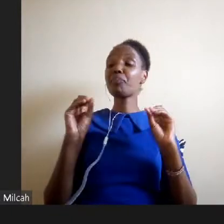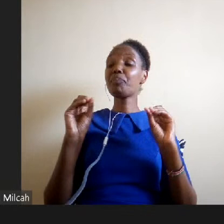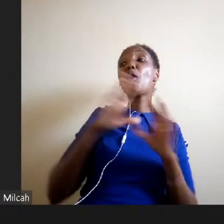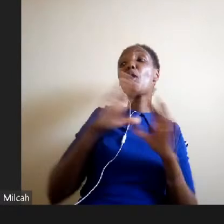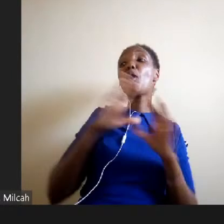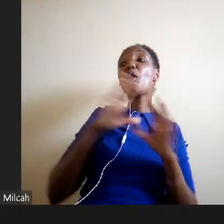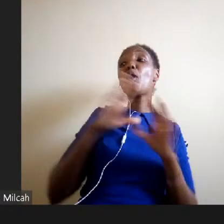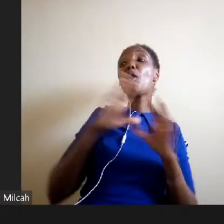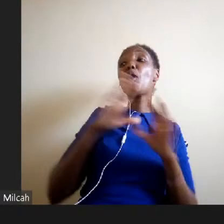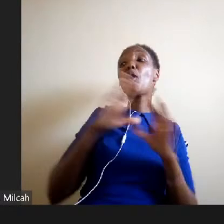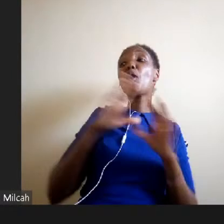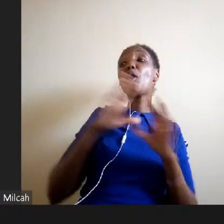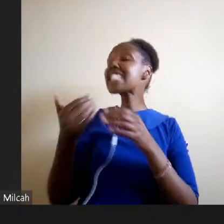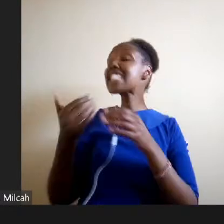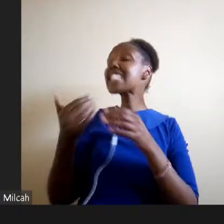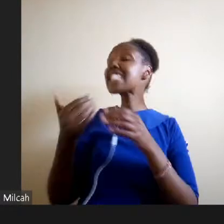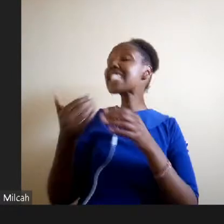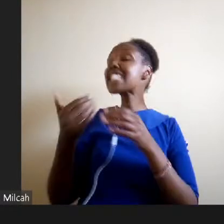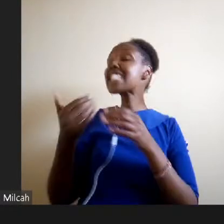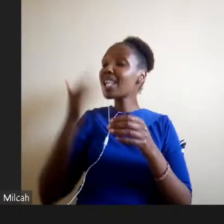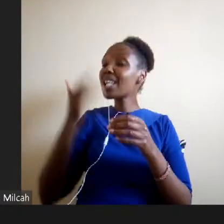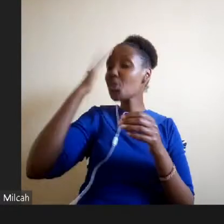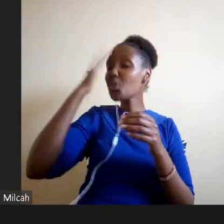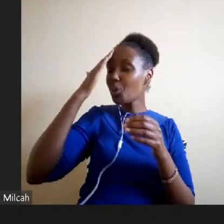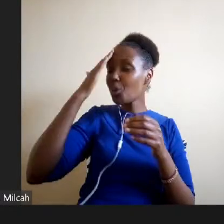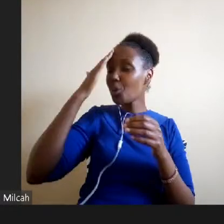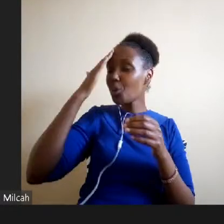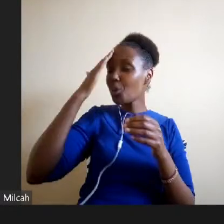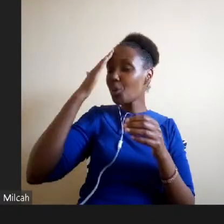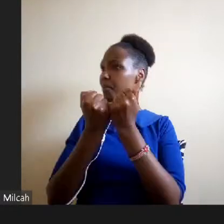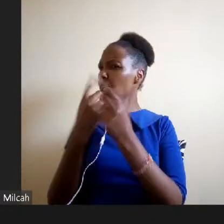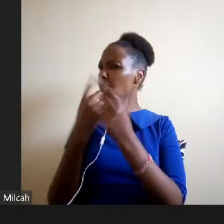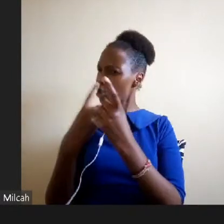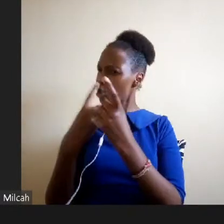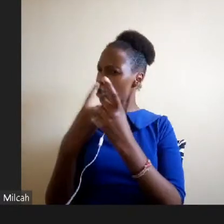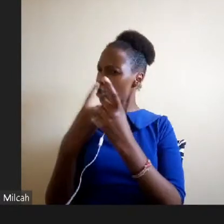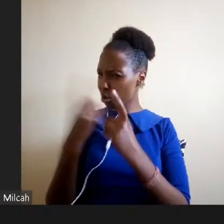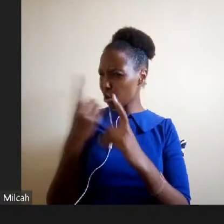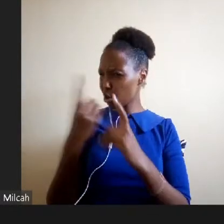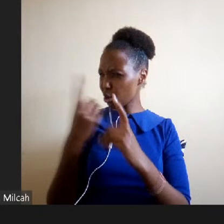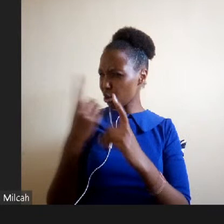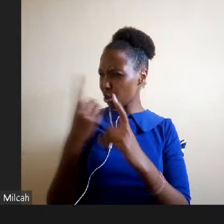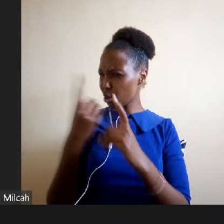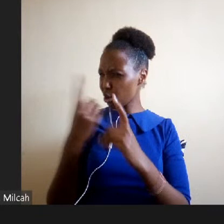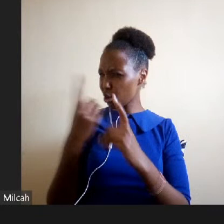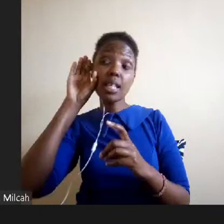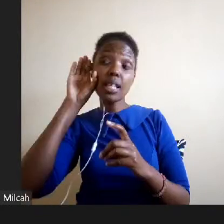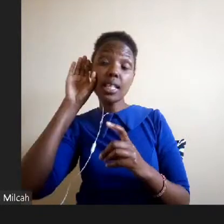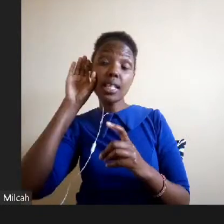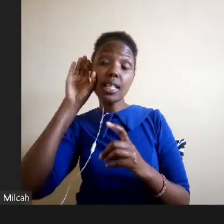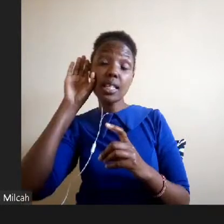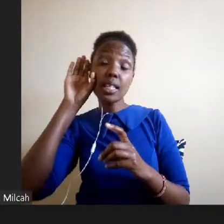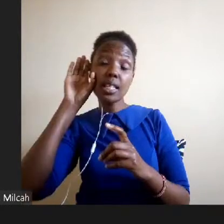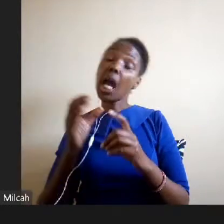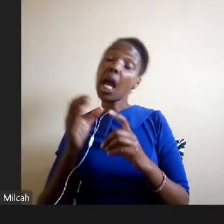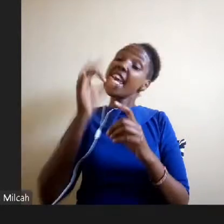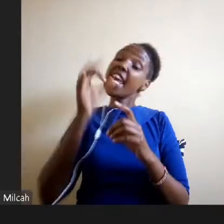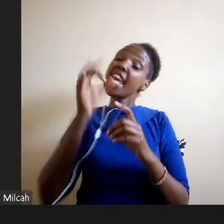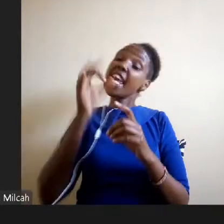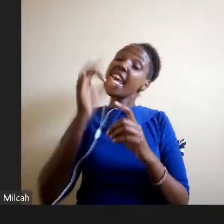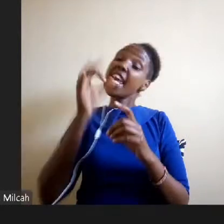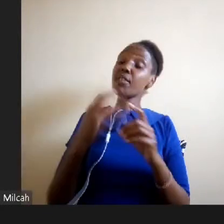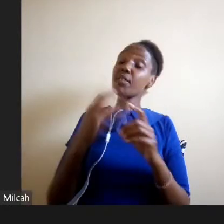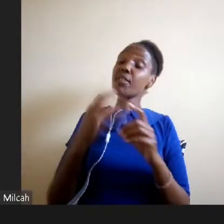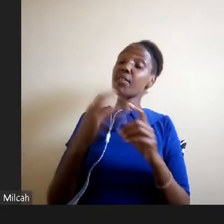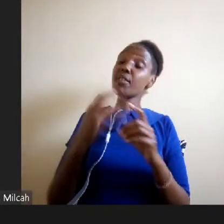charge of what happens in the playground. So as you're talking it through, be ready to listen if they have any solutions that they can offer in the situation